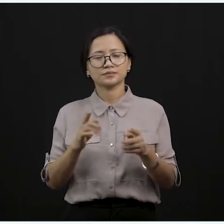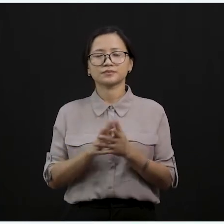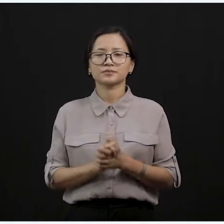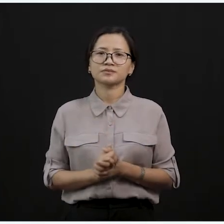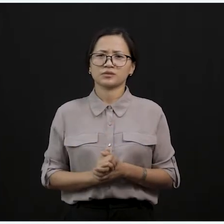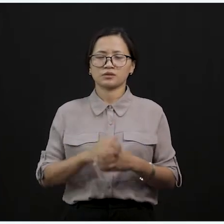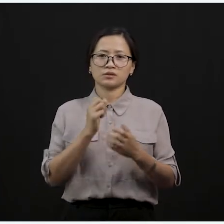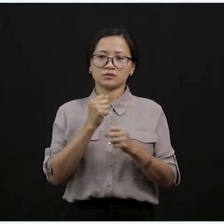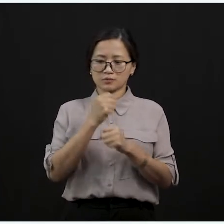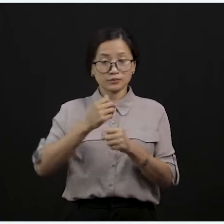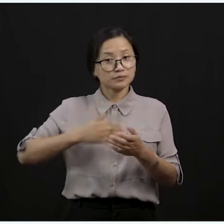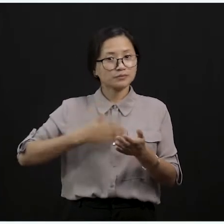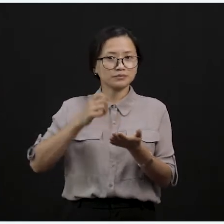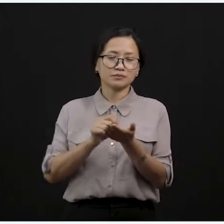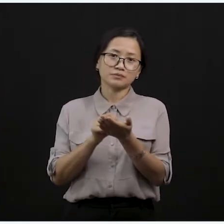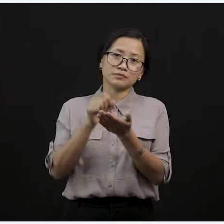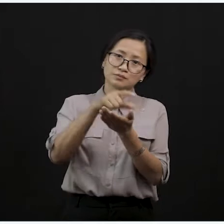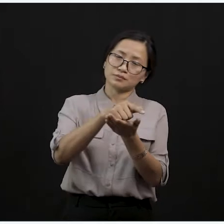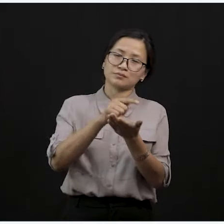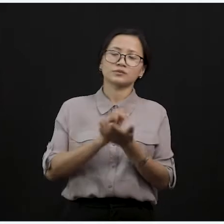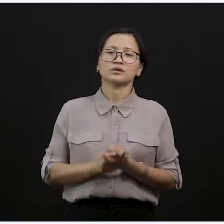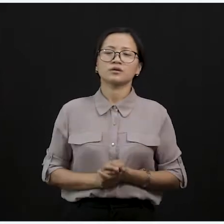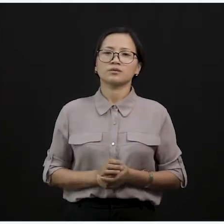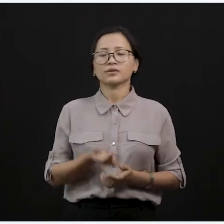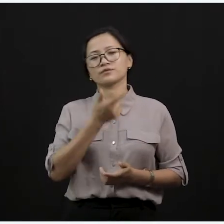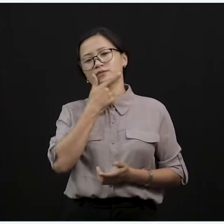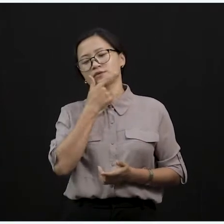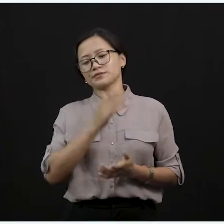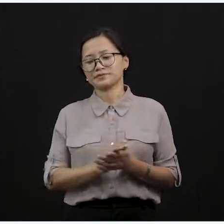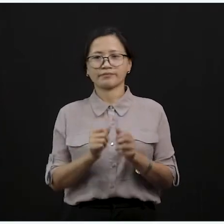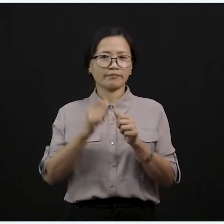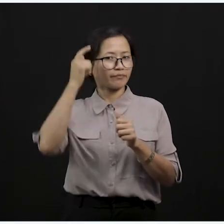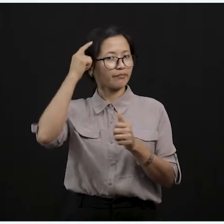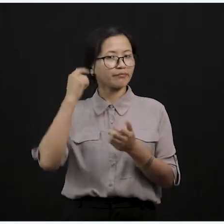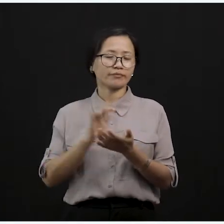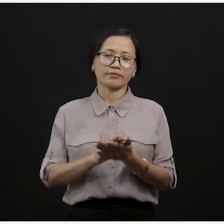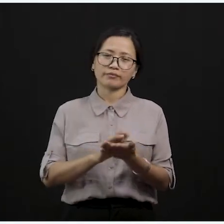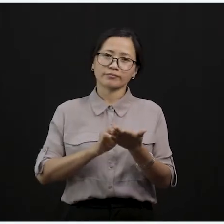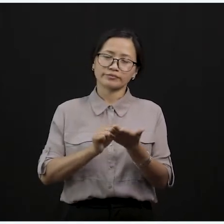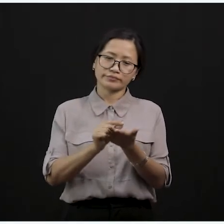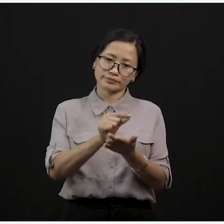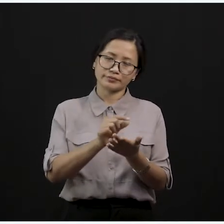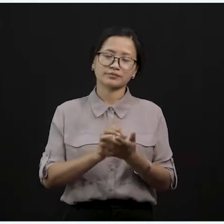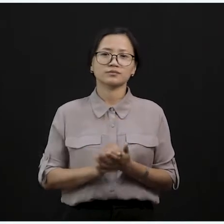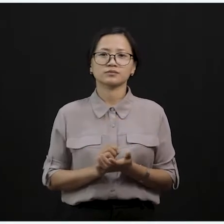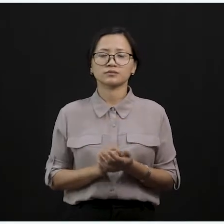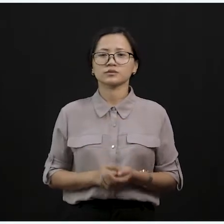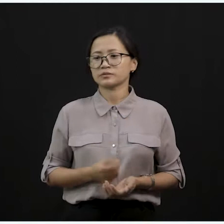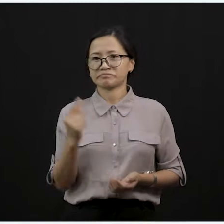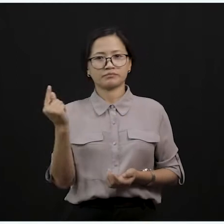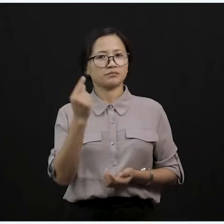the grasshopper just made fun of this ant, okay? And he just said that it's